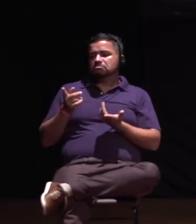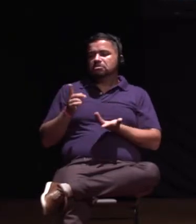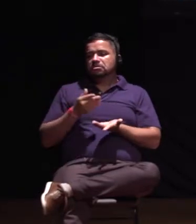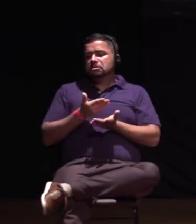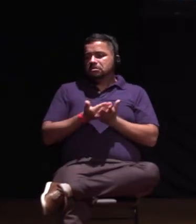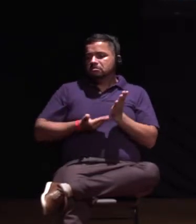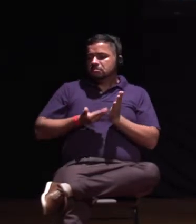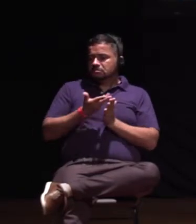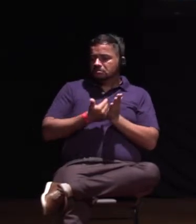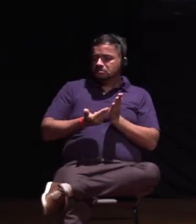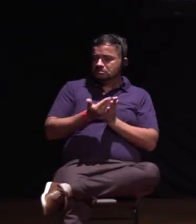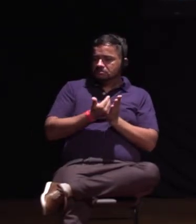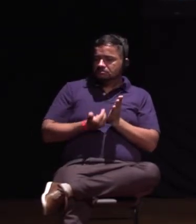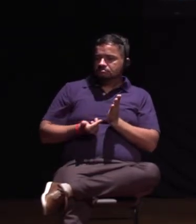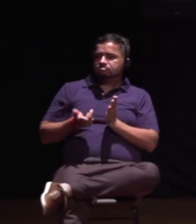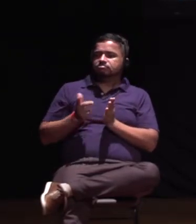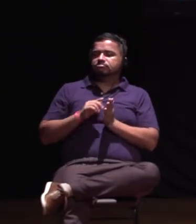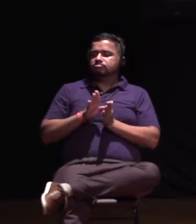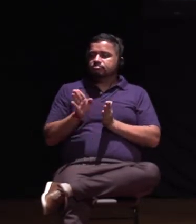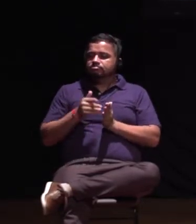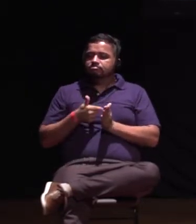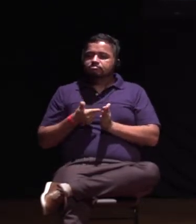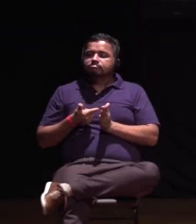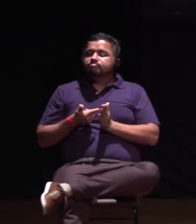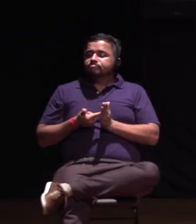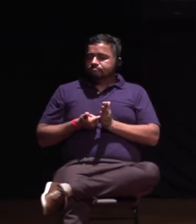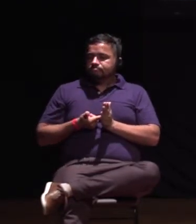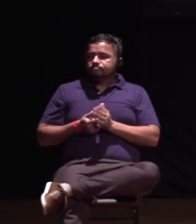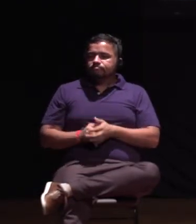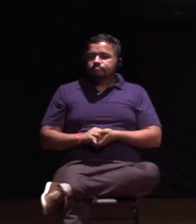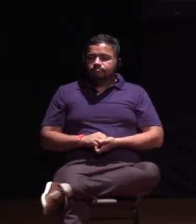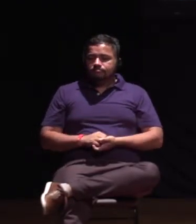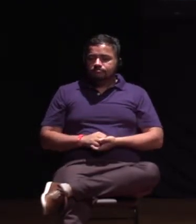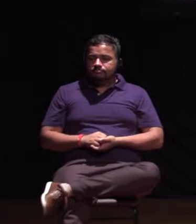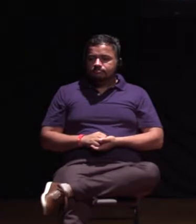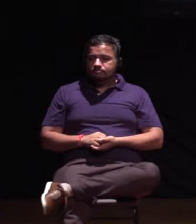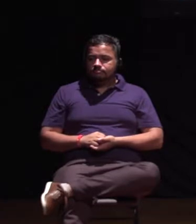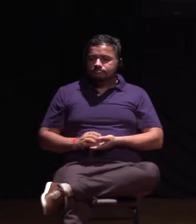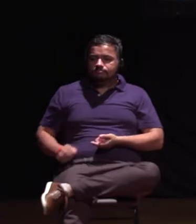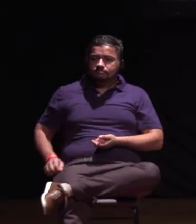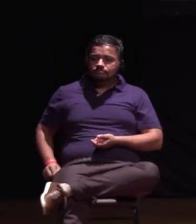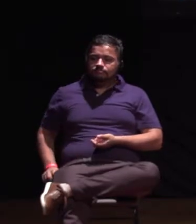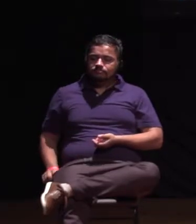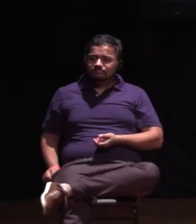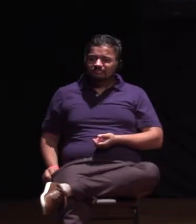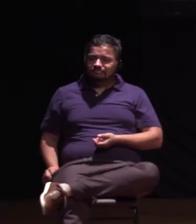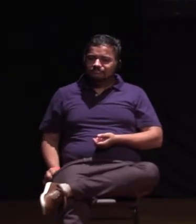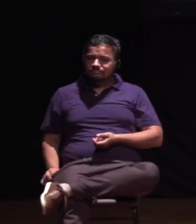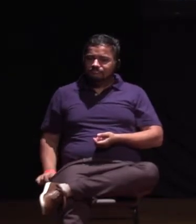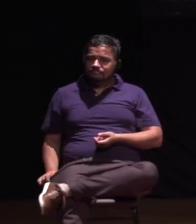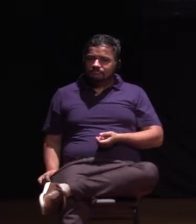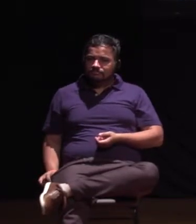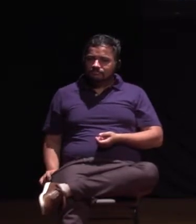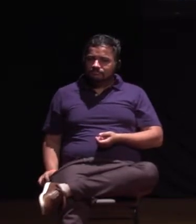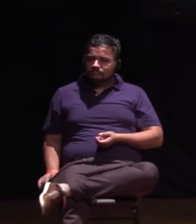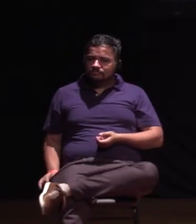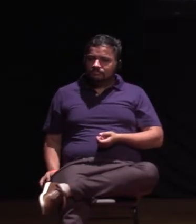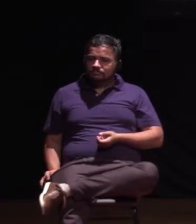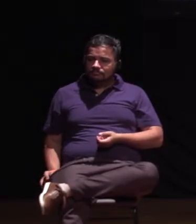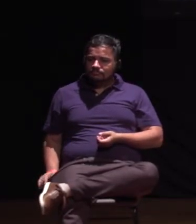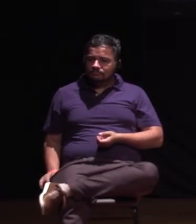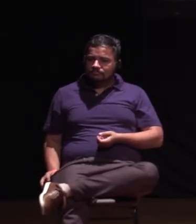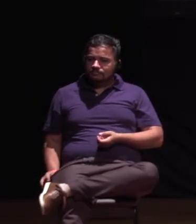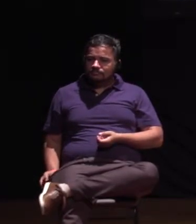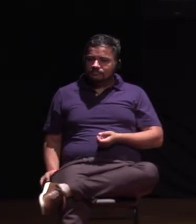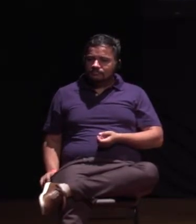way, it's like it needs to remain in the muscle memory of the live. So I think I'm also interested in the incommensurability